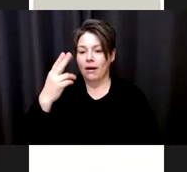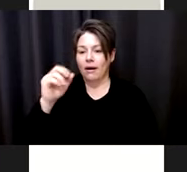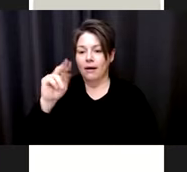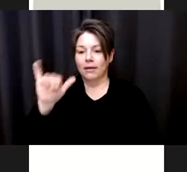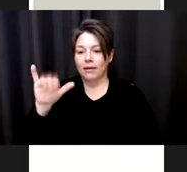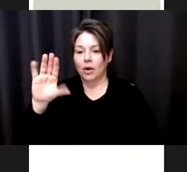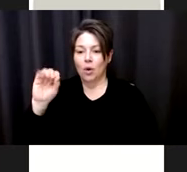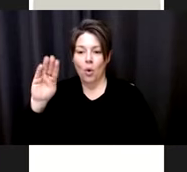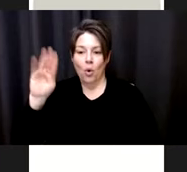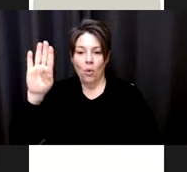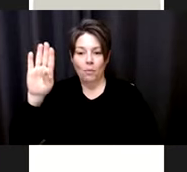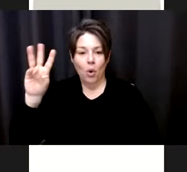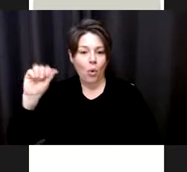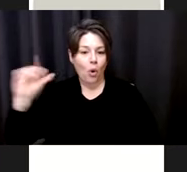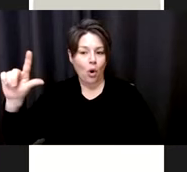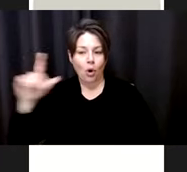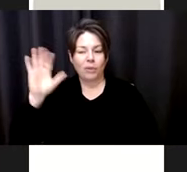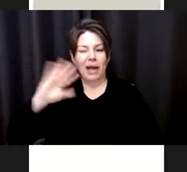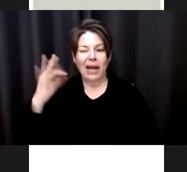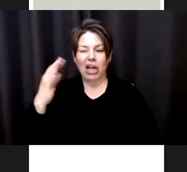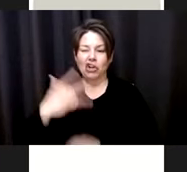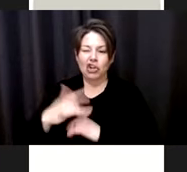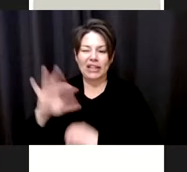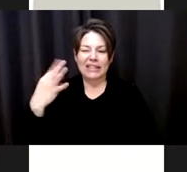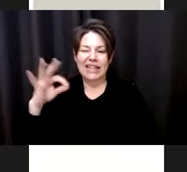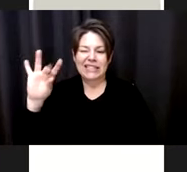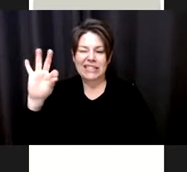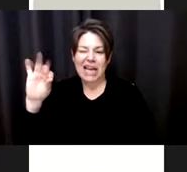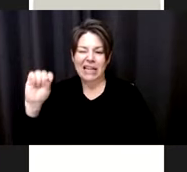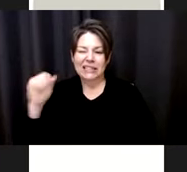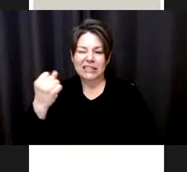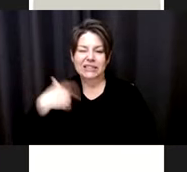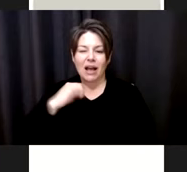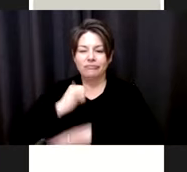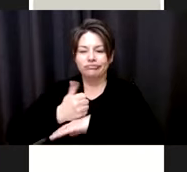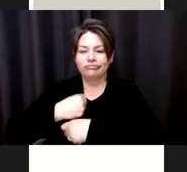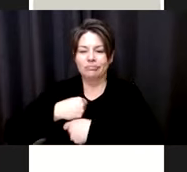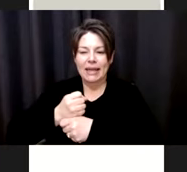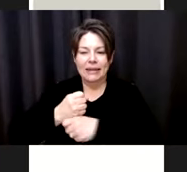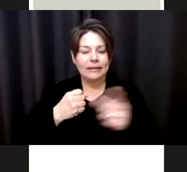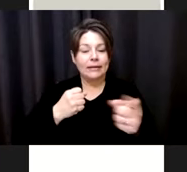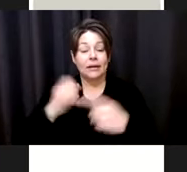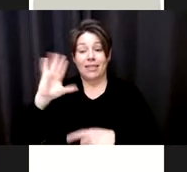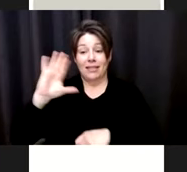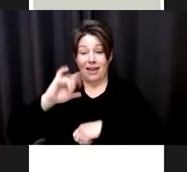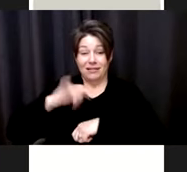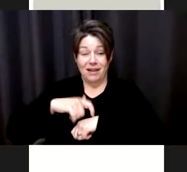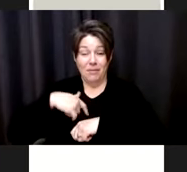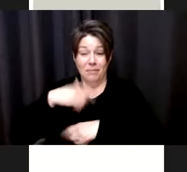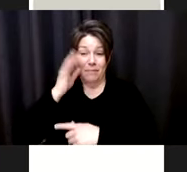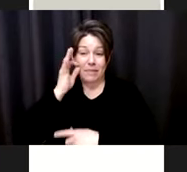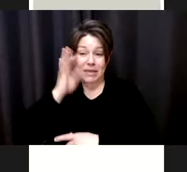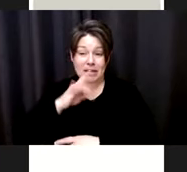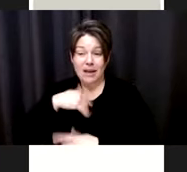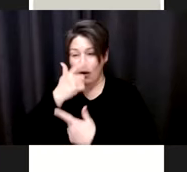is something that I made in the early 90s. And at that time, I was interested in the bees because of a